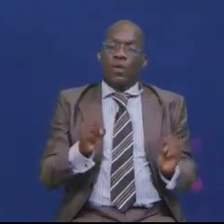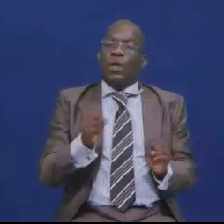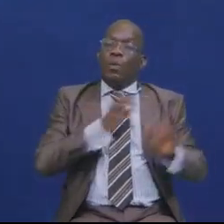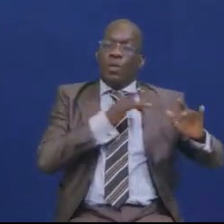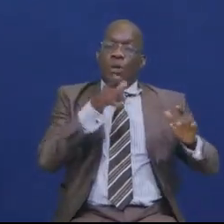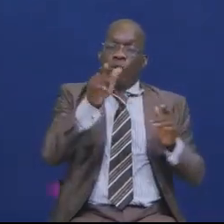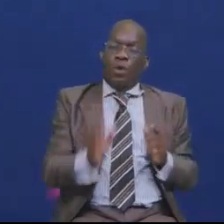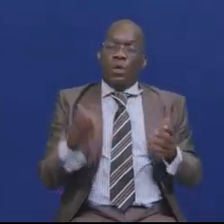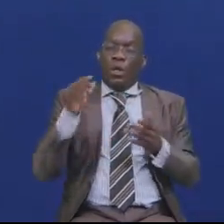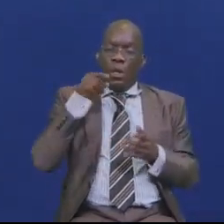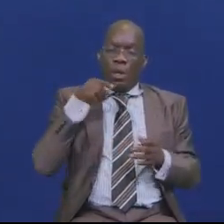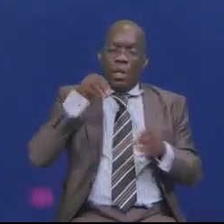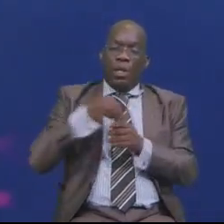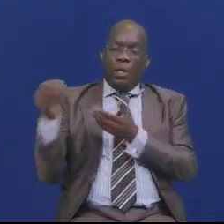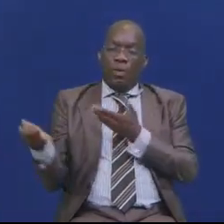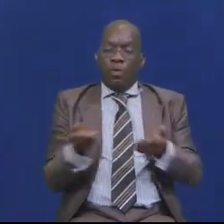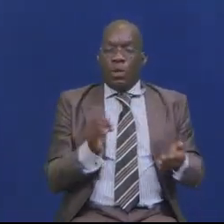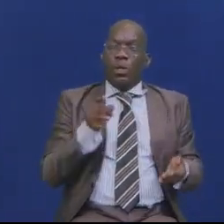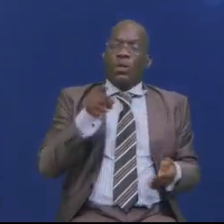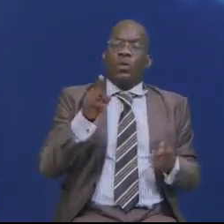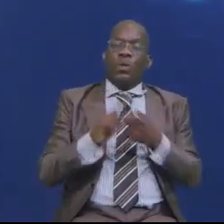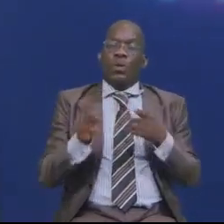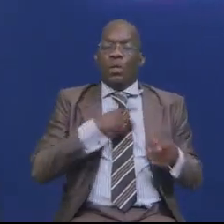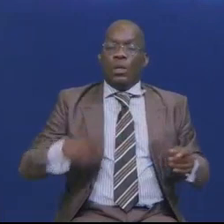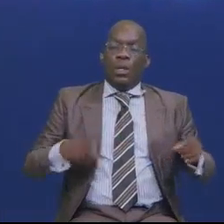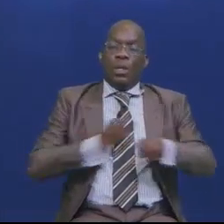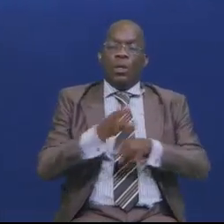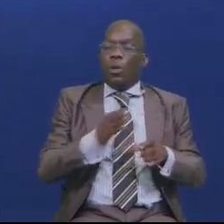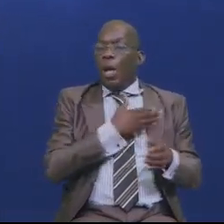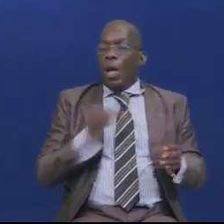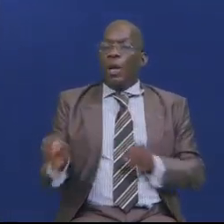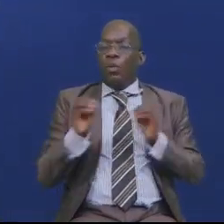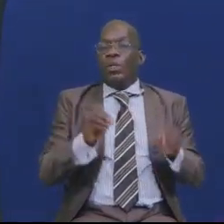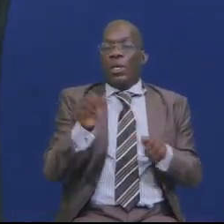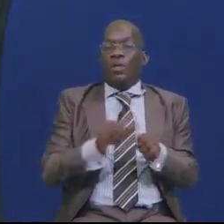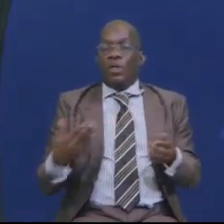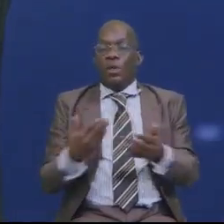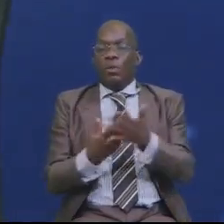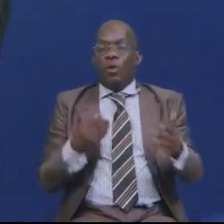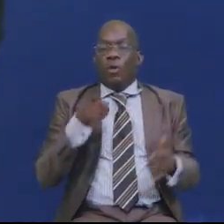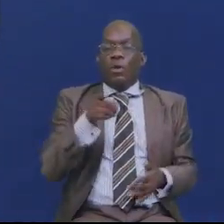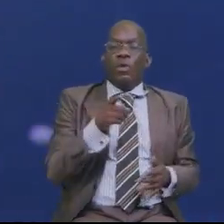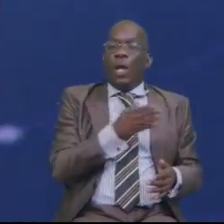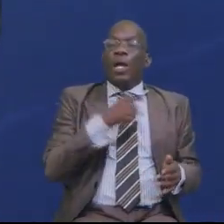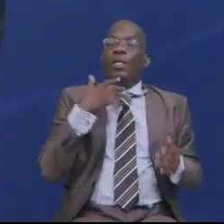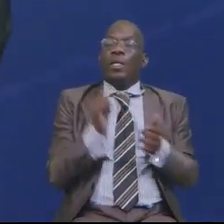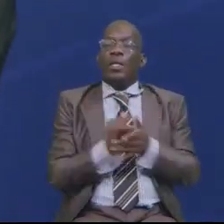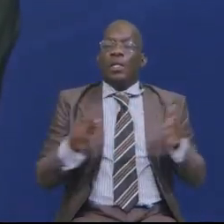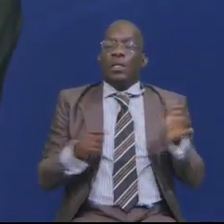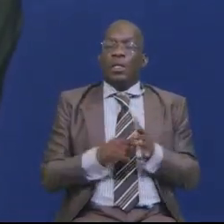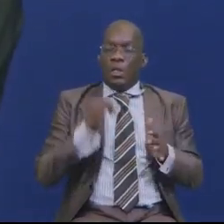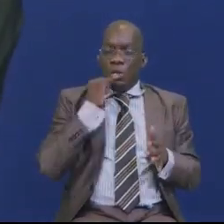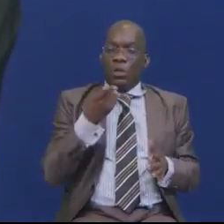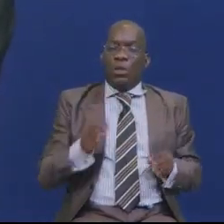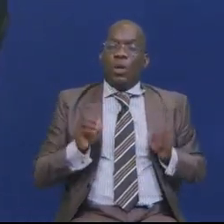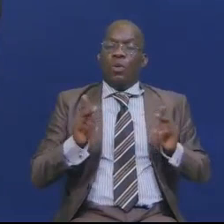the kingdom and putting everything before you. And he says, these are the advantages of the kingdom. These are